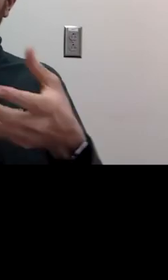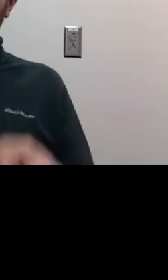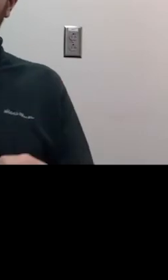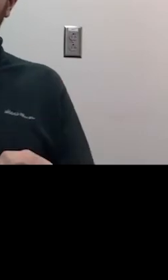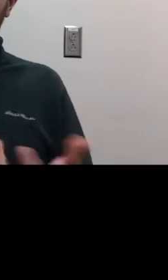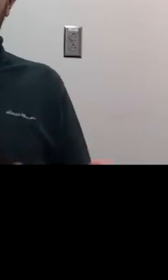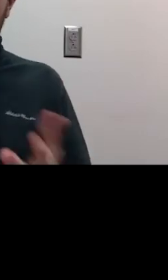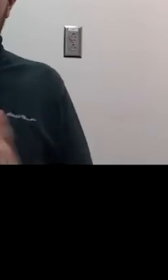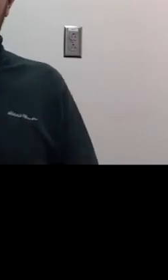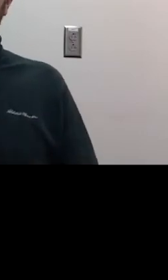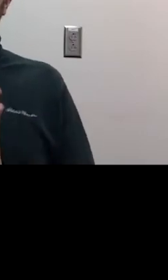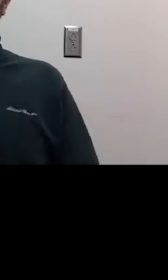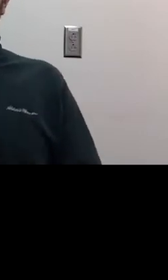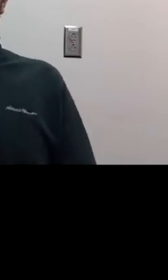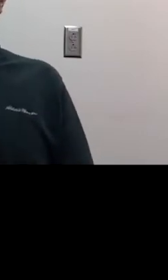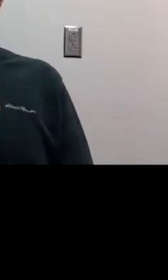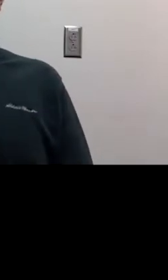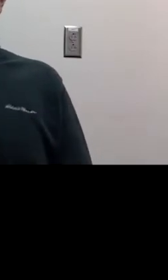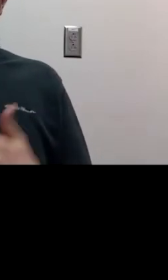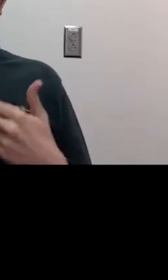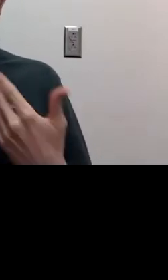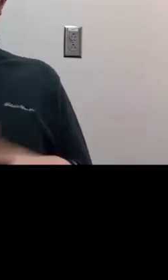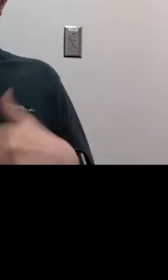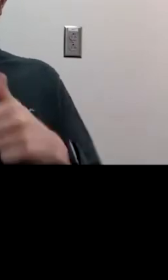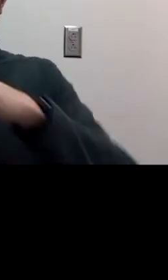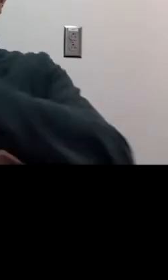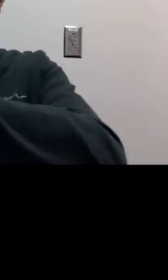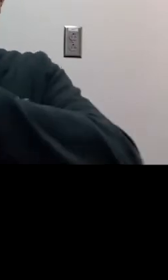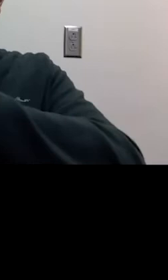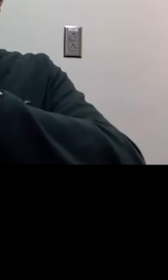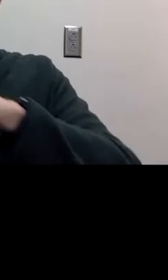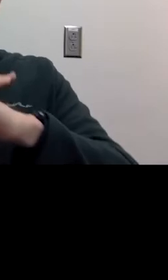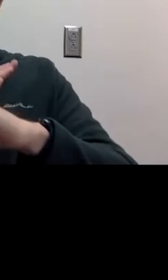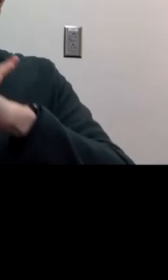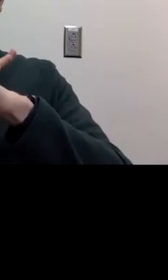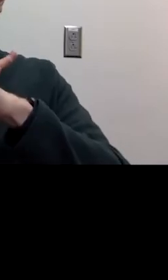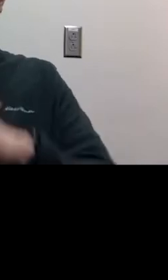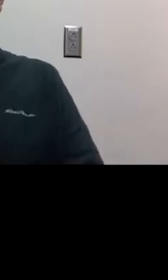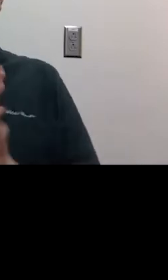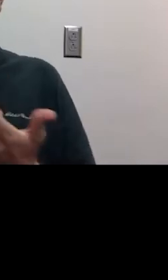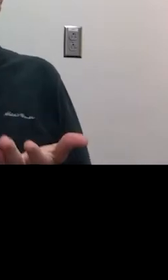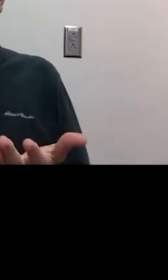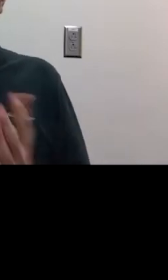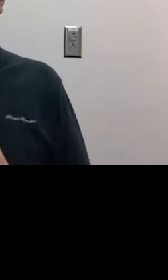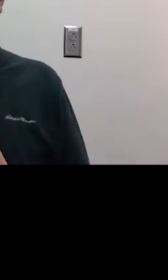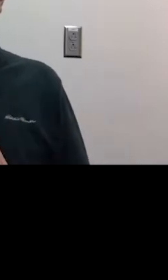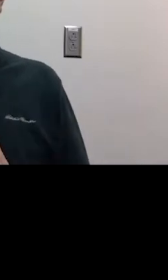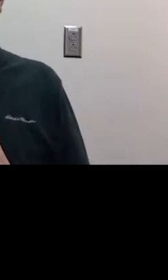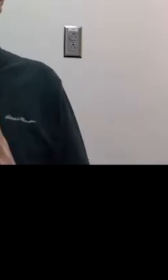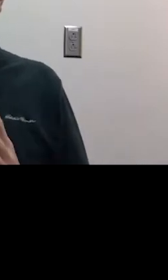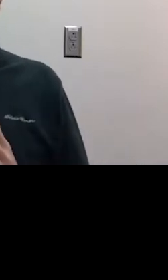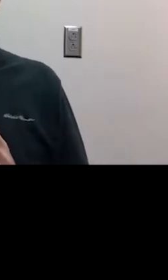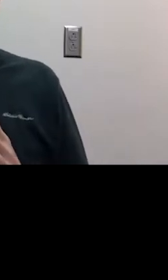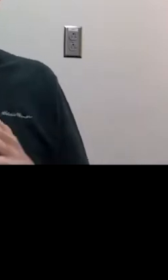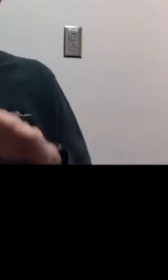So we have some pretty fundamental barriers, or to hurdle over,